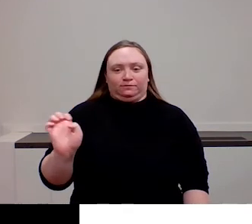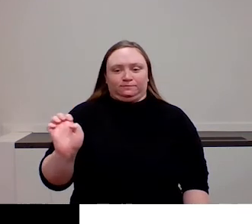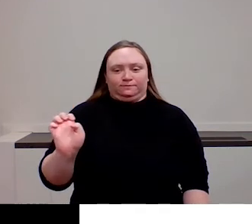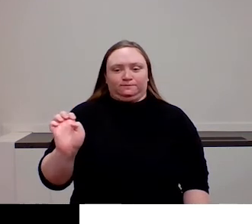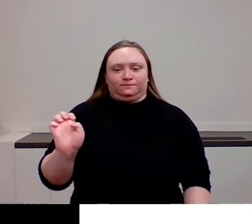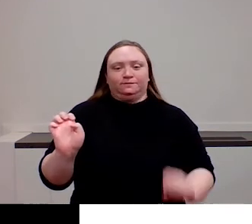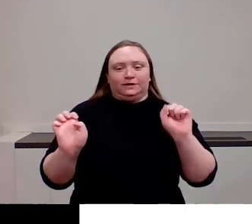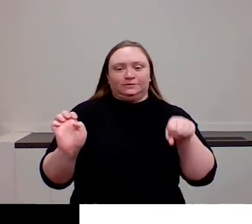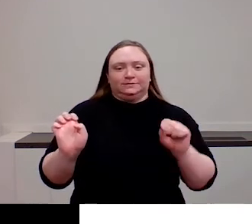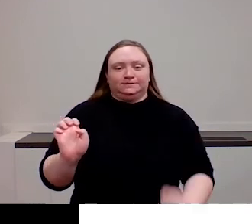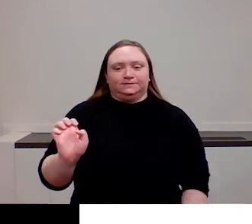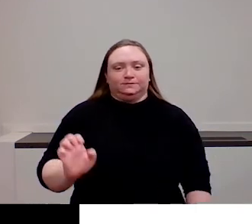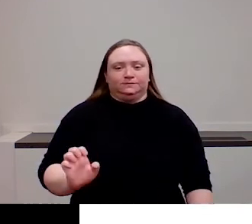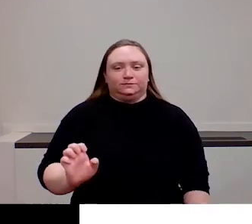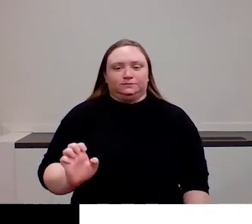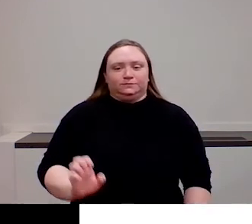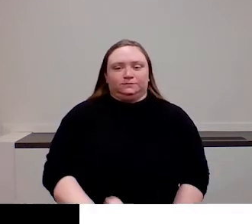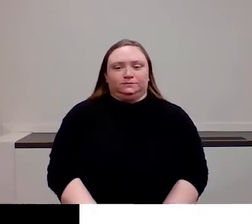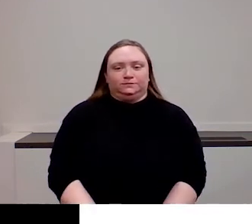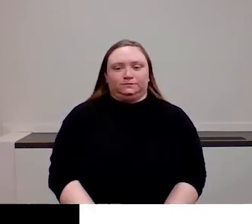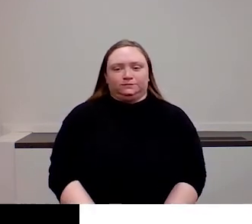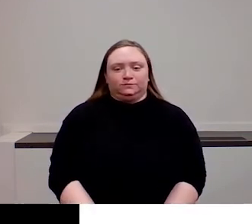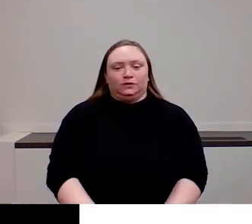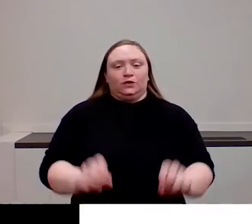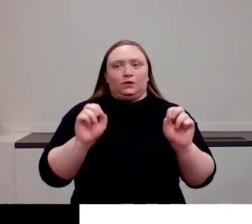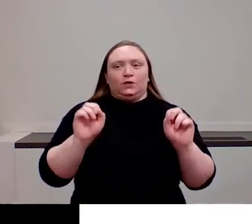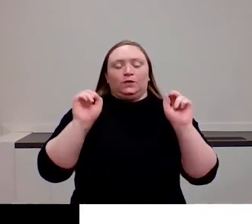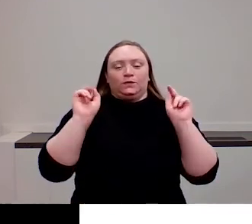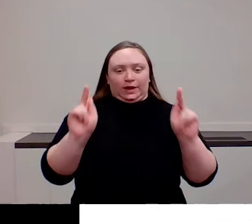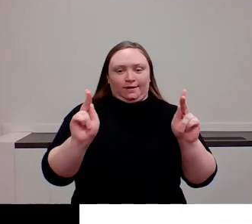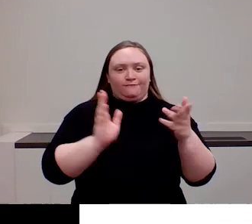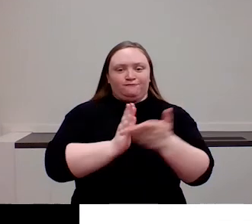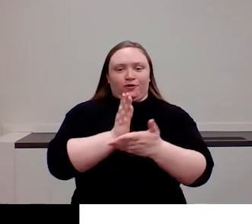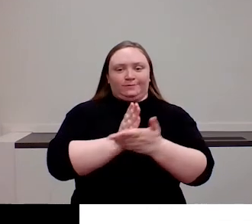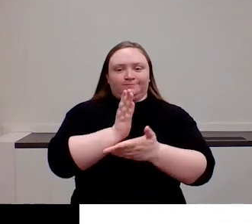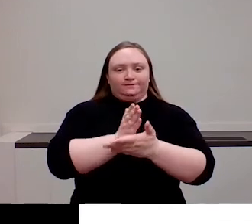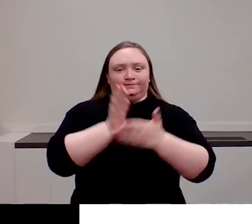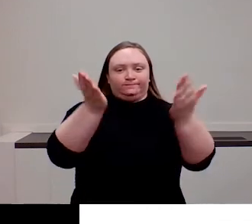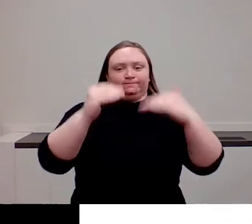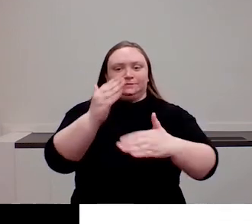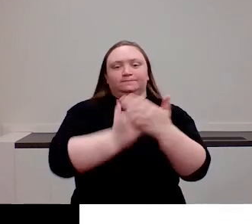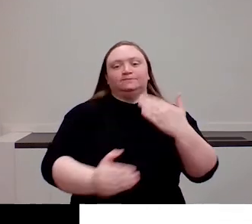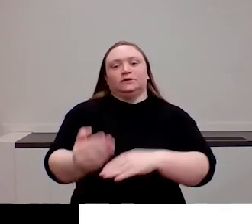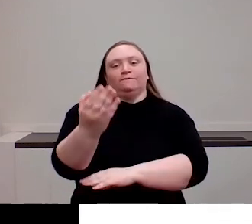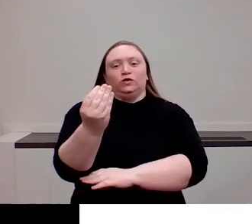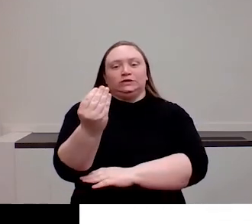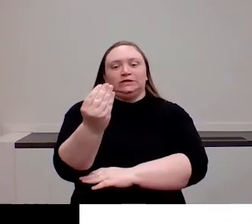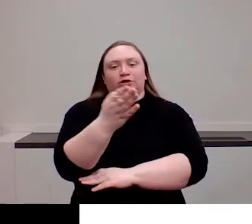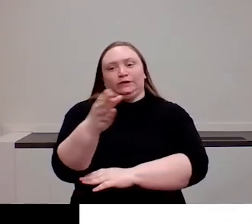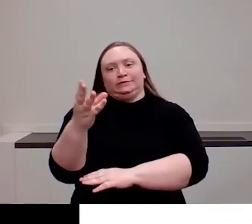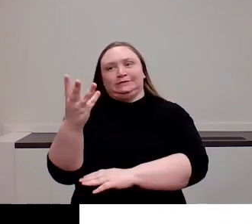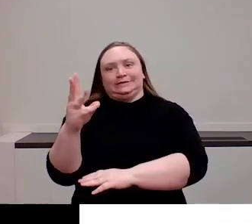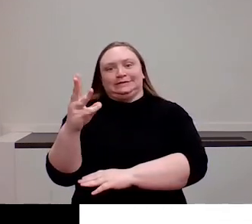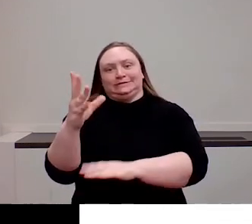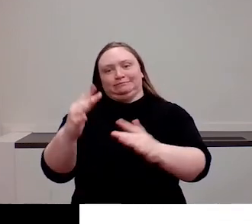Eichenberg. Yes. Wonderful. All right. Well, we are moving on to section 14 through 16.